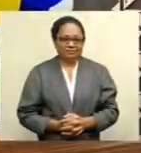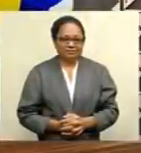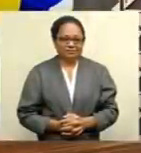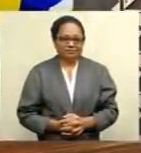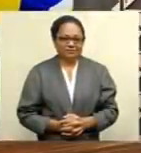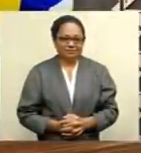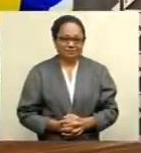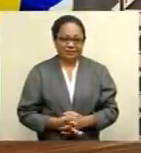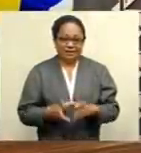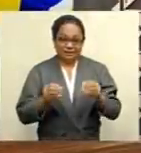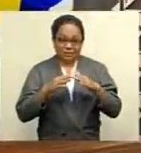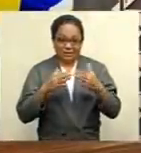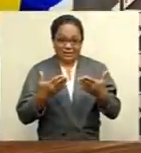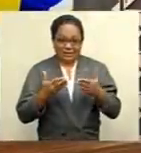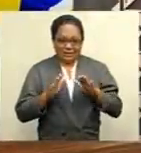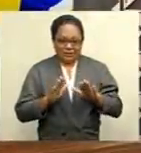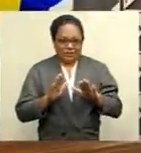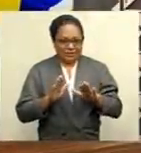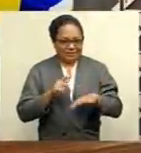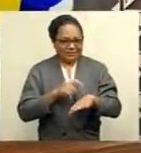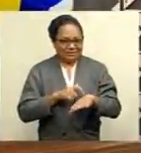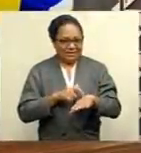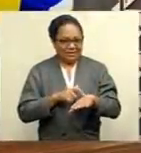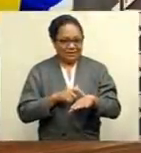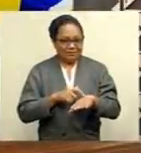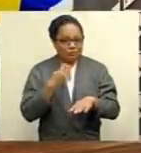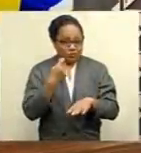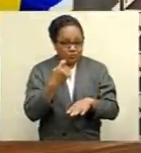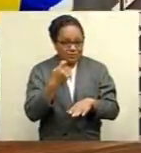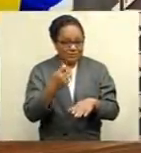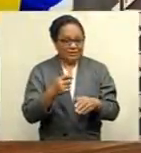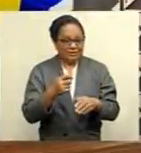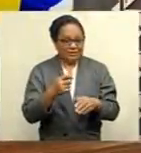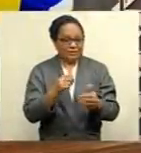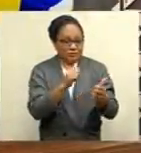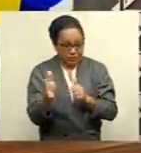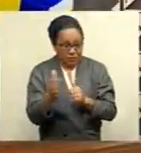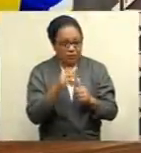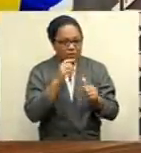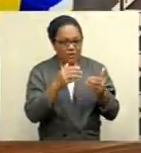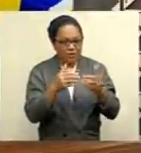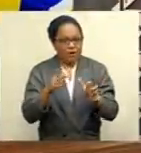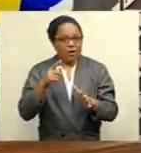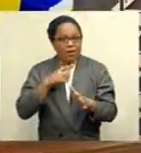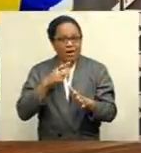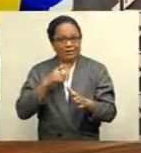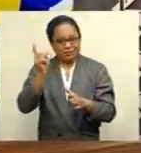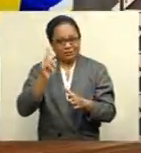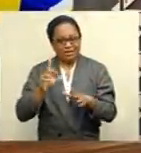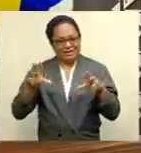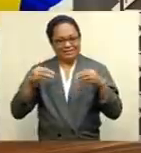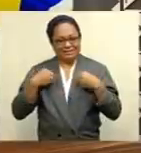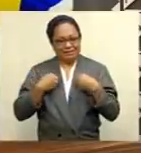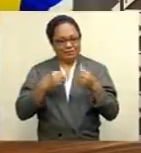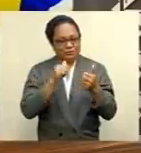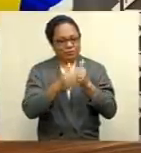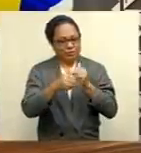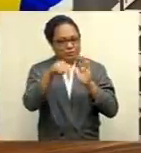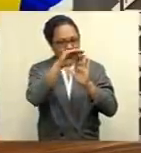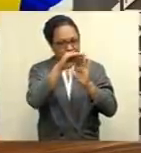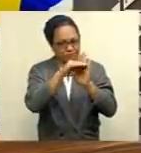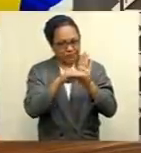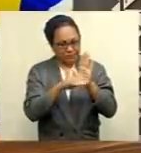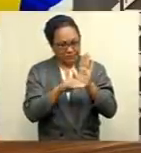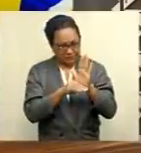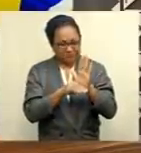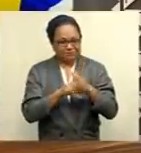It's now just a matter of time for sporting activities to resume after the launch of the framework for the resumption of sports and recreational